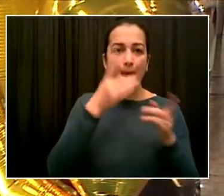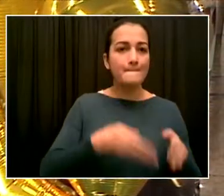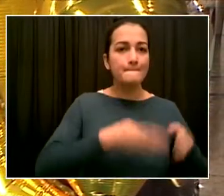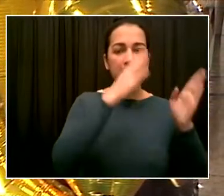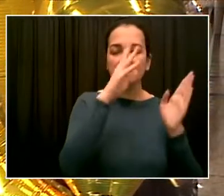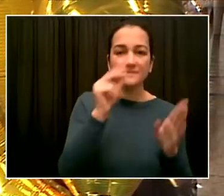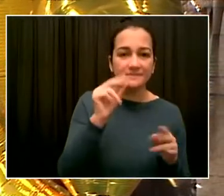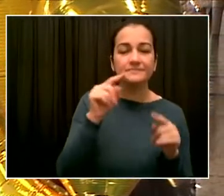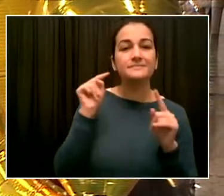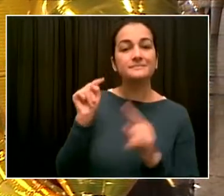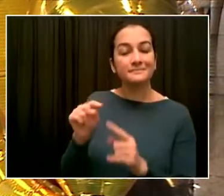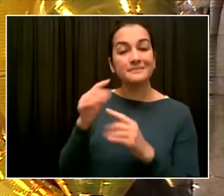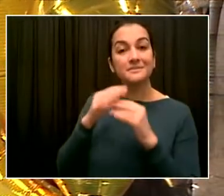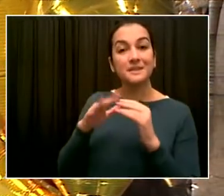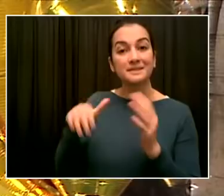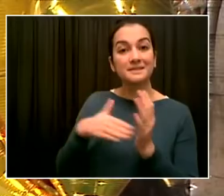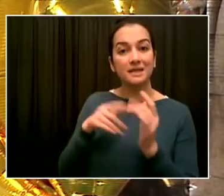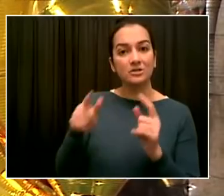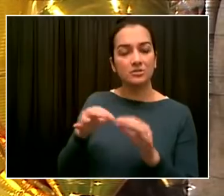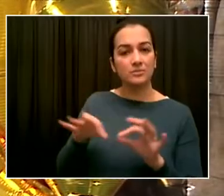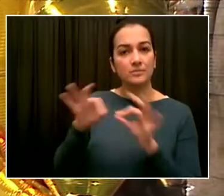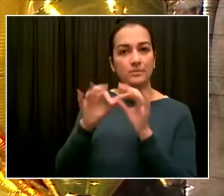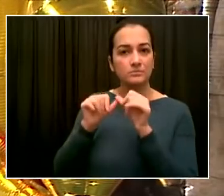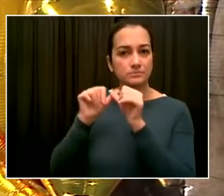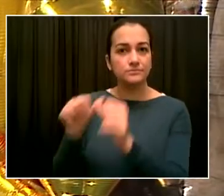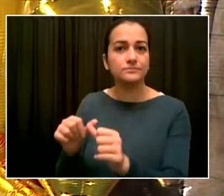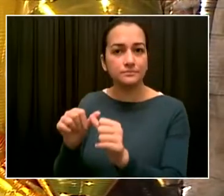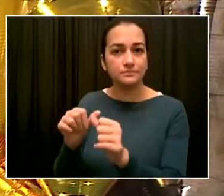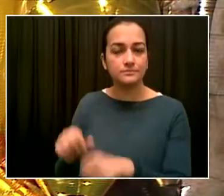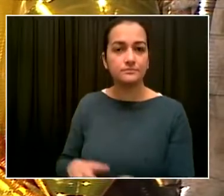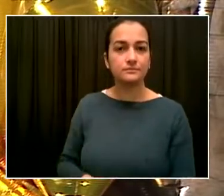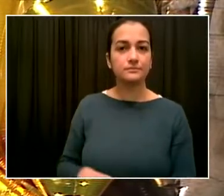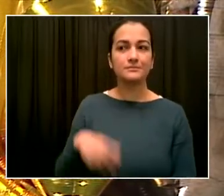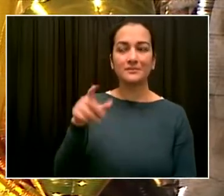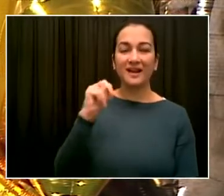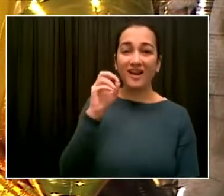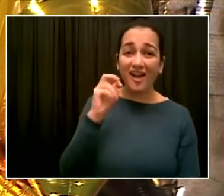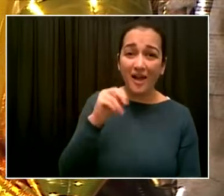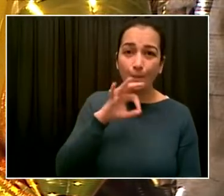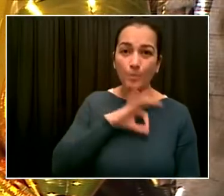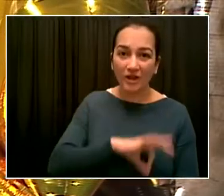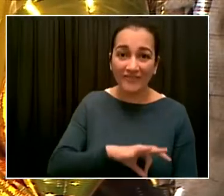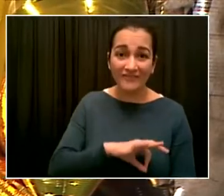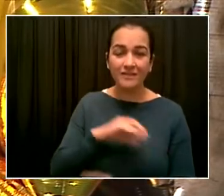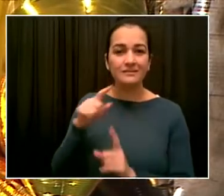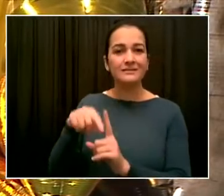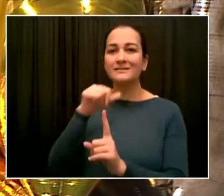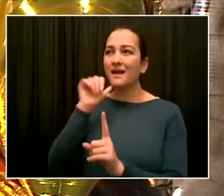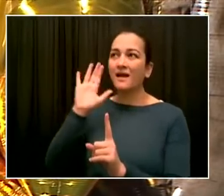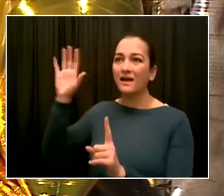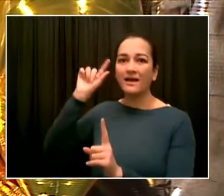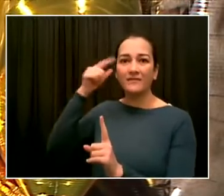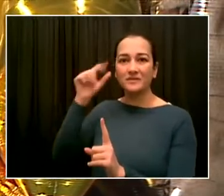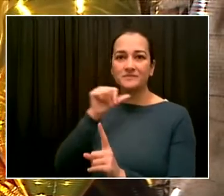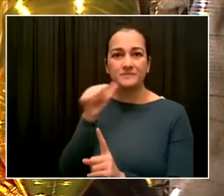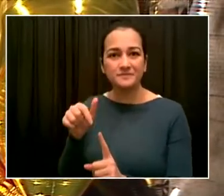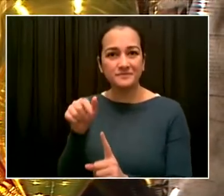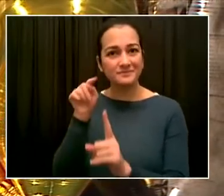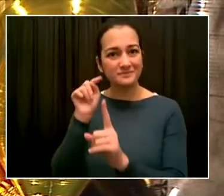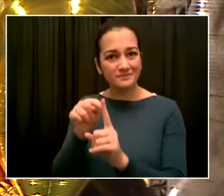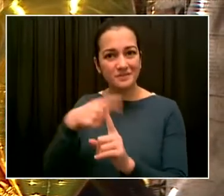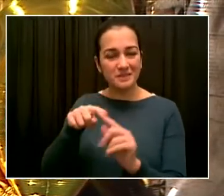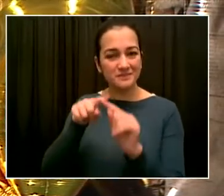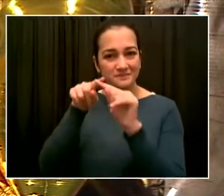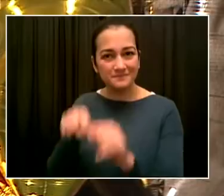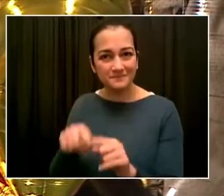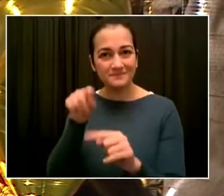entity. It is an entity that serves us and we depend on. It needs to be sustainable for years and decades to come. And the